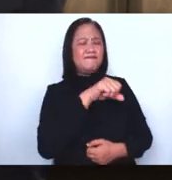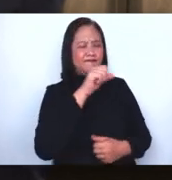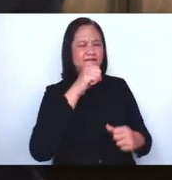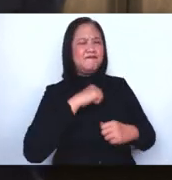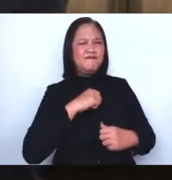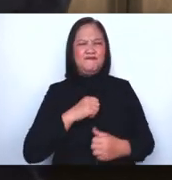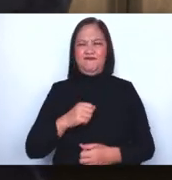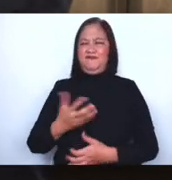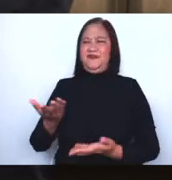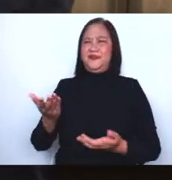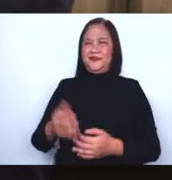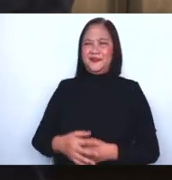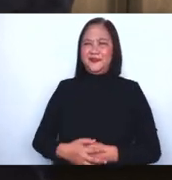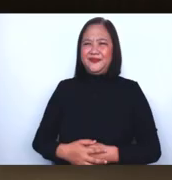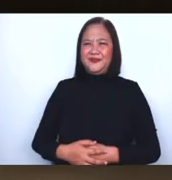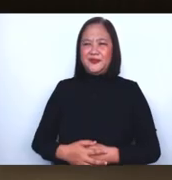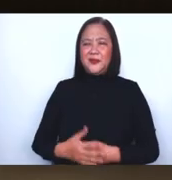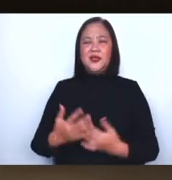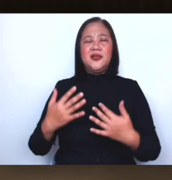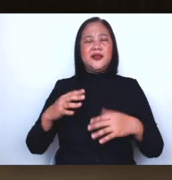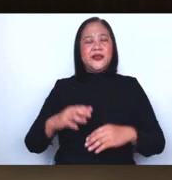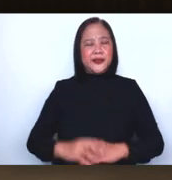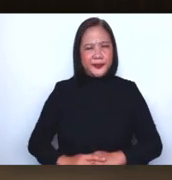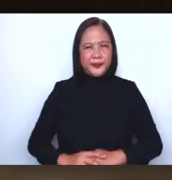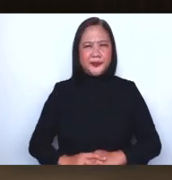And pride.